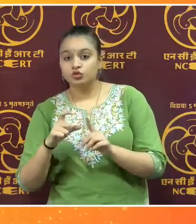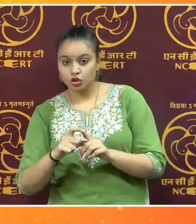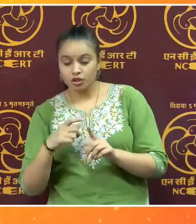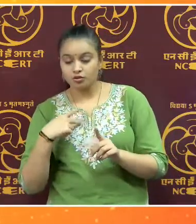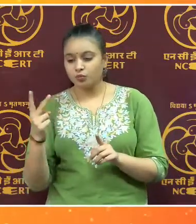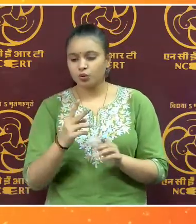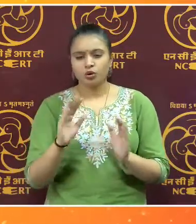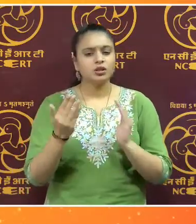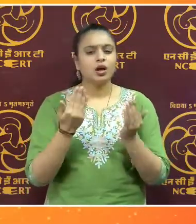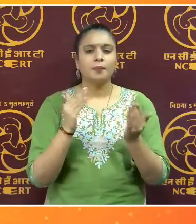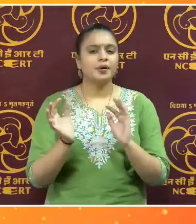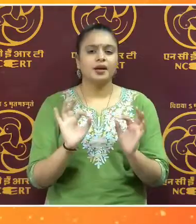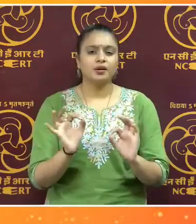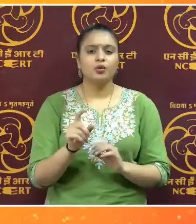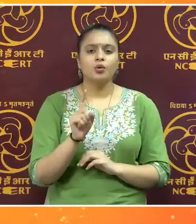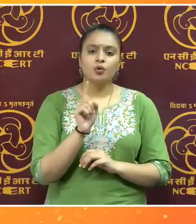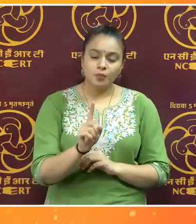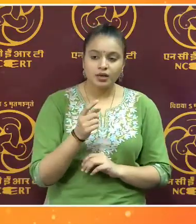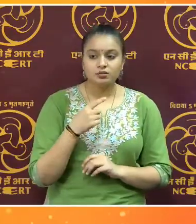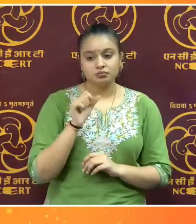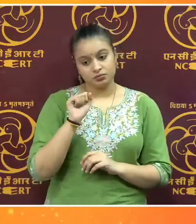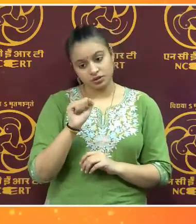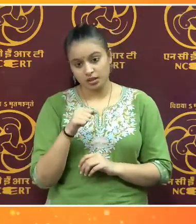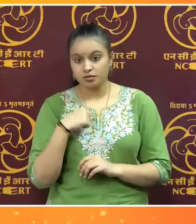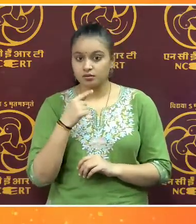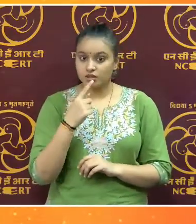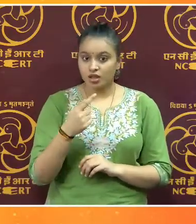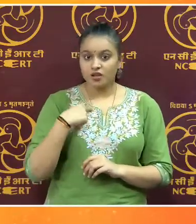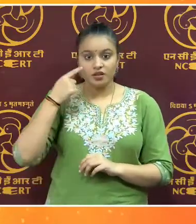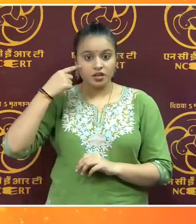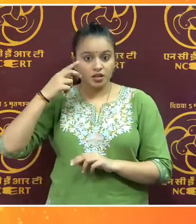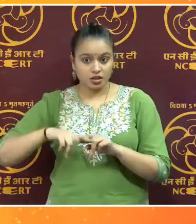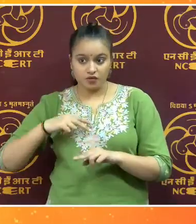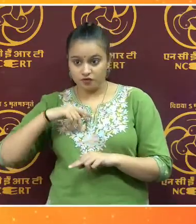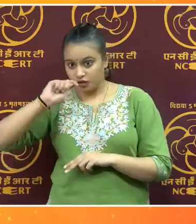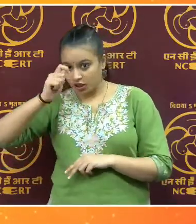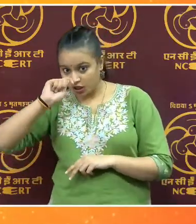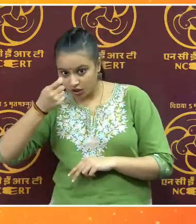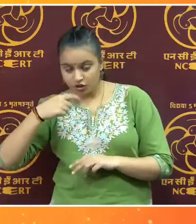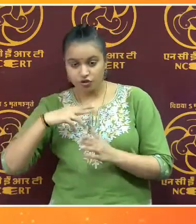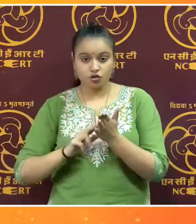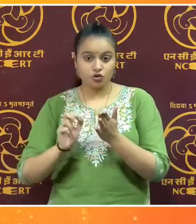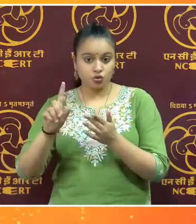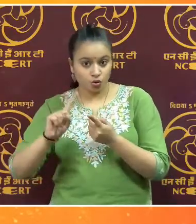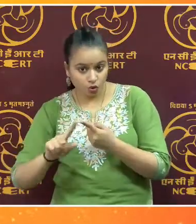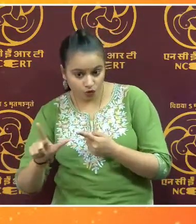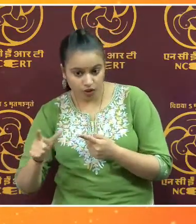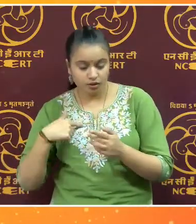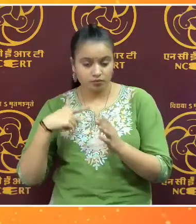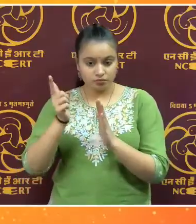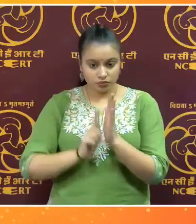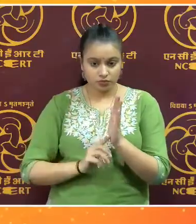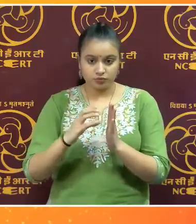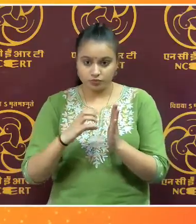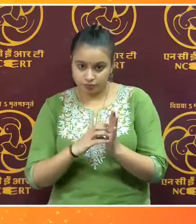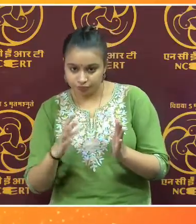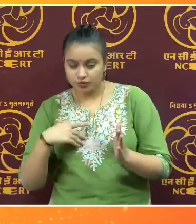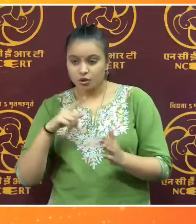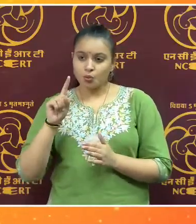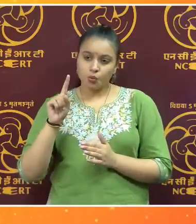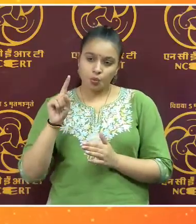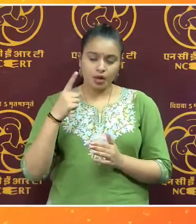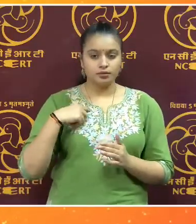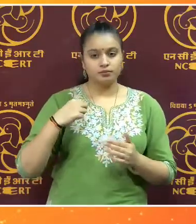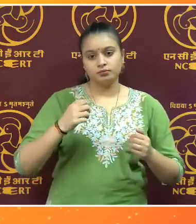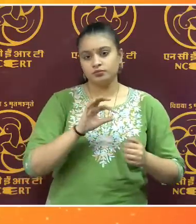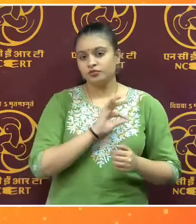Munshi Premchand, but yes, I'll definitely say that when it comes to English language, literature, novels, among top 10, among my one of the